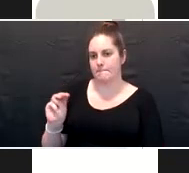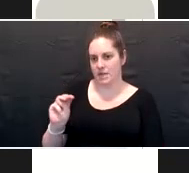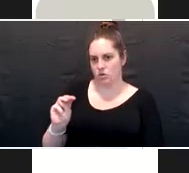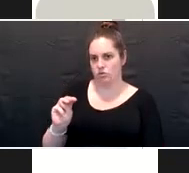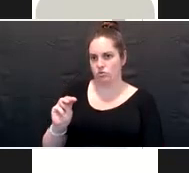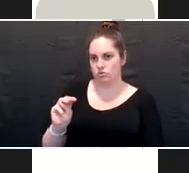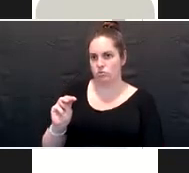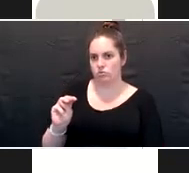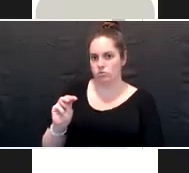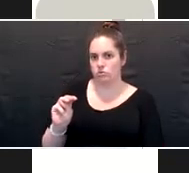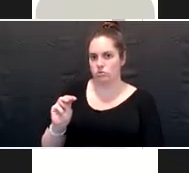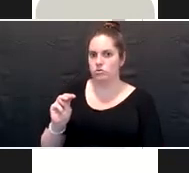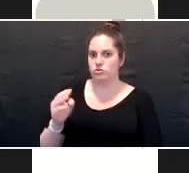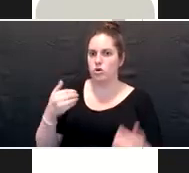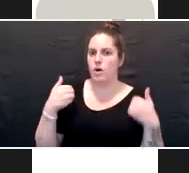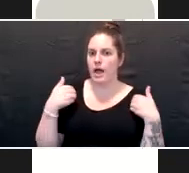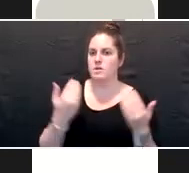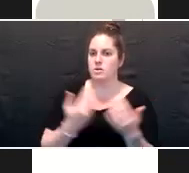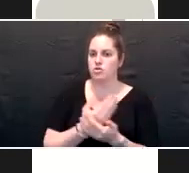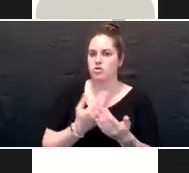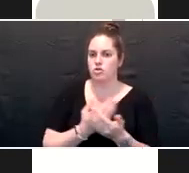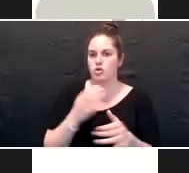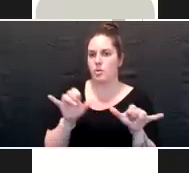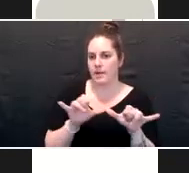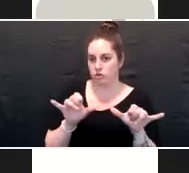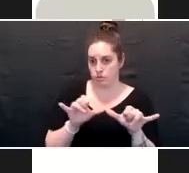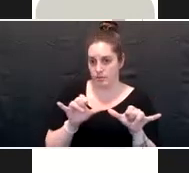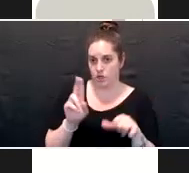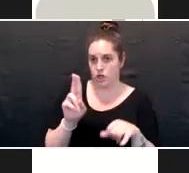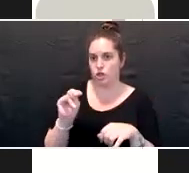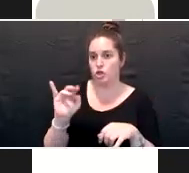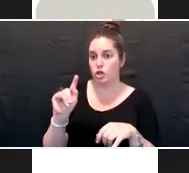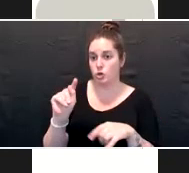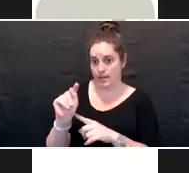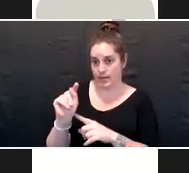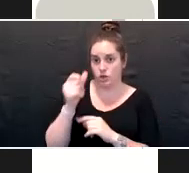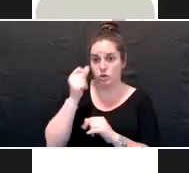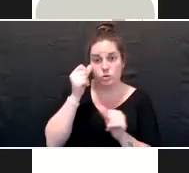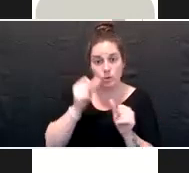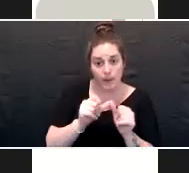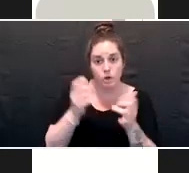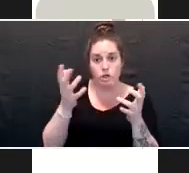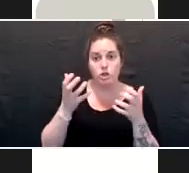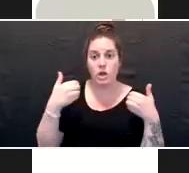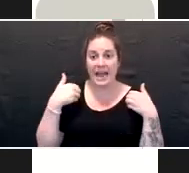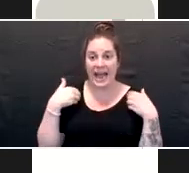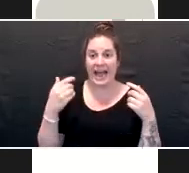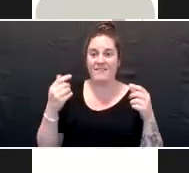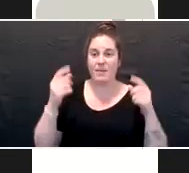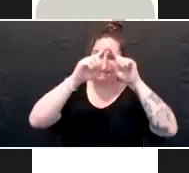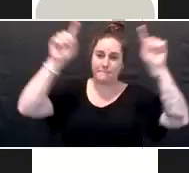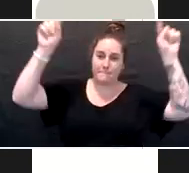that you're being exposed to. So remember, I told you at the beginning of the course, you want to go get yourself one of those